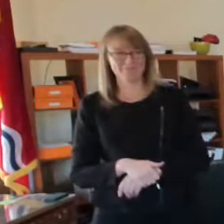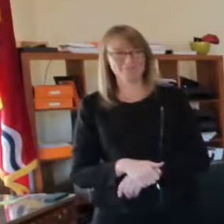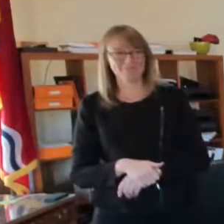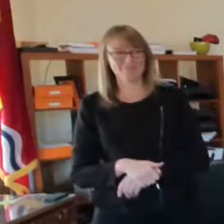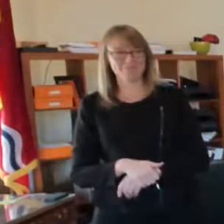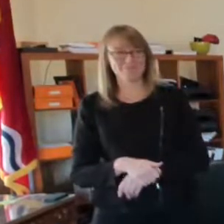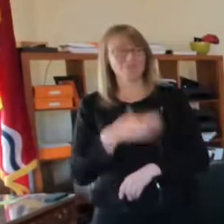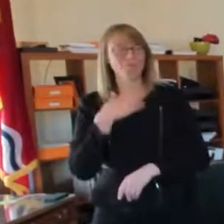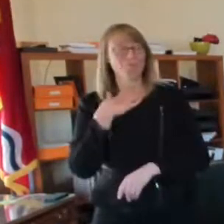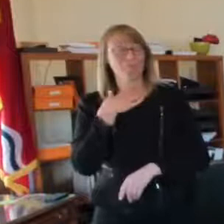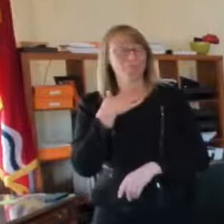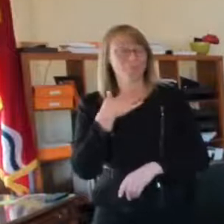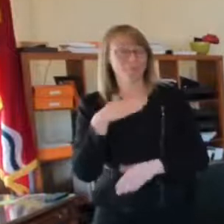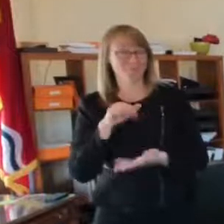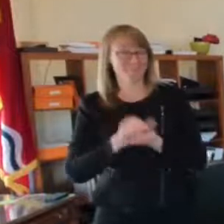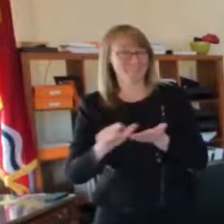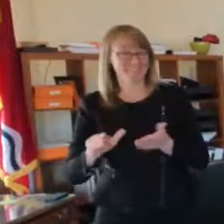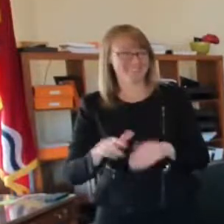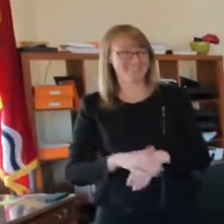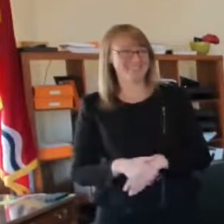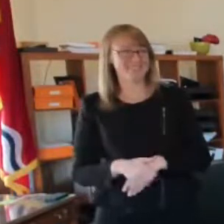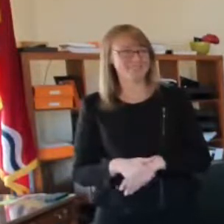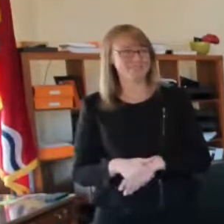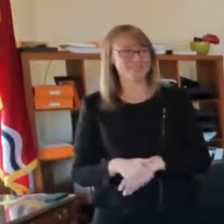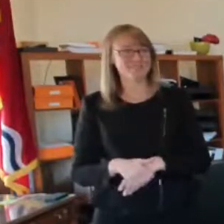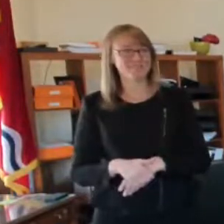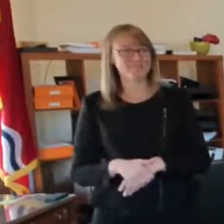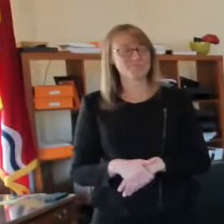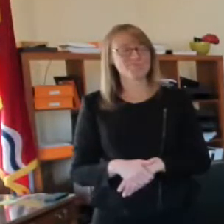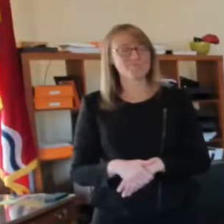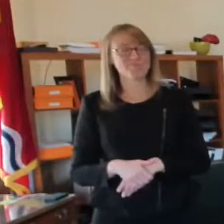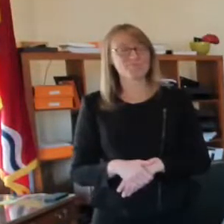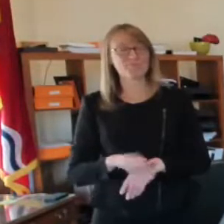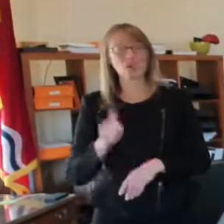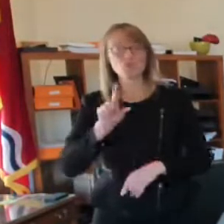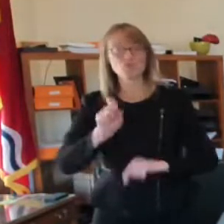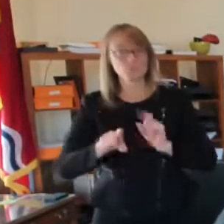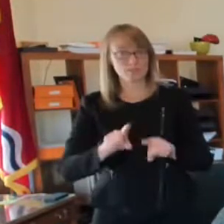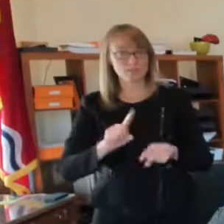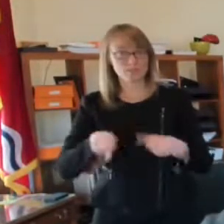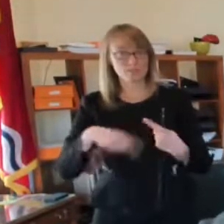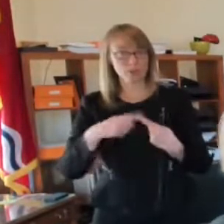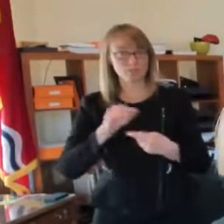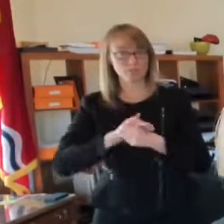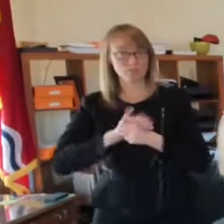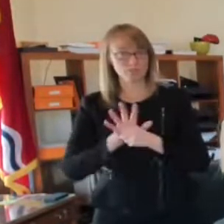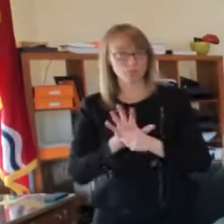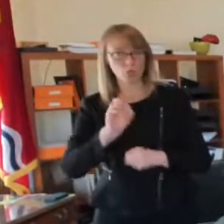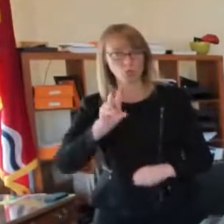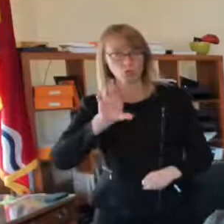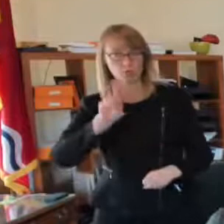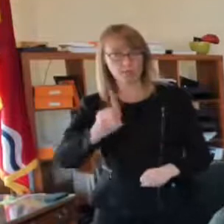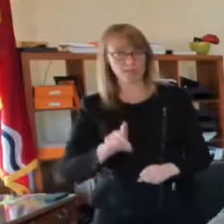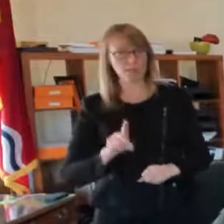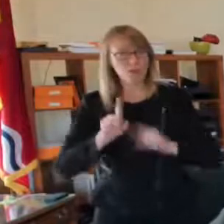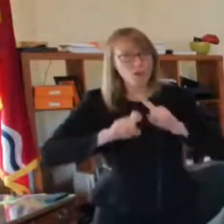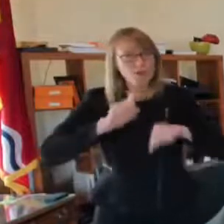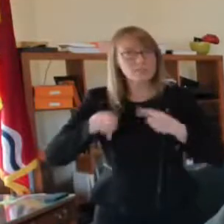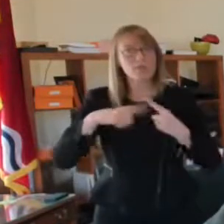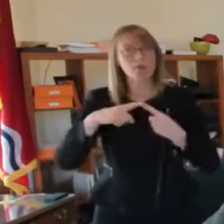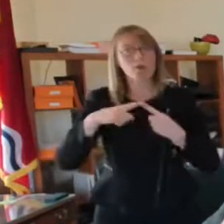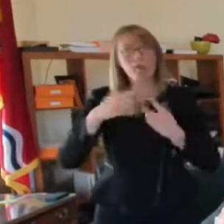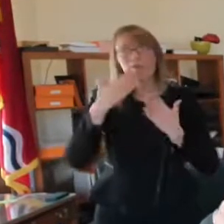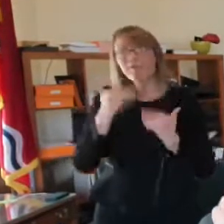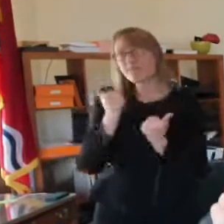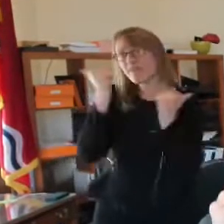have a couple other questions related to COVID. A lot of concern about Thanksgiving. Has the city of St. Louis and or the region seen